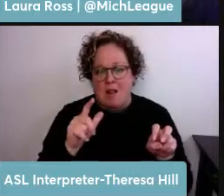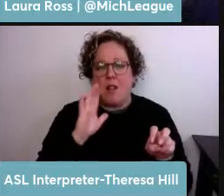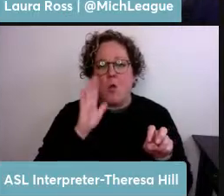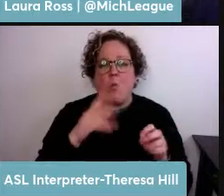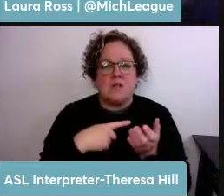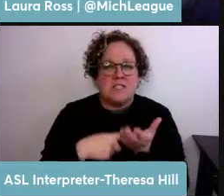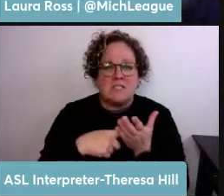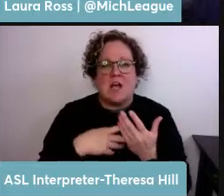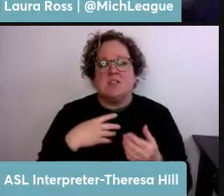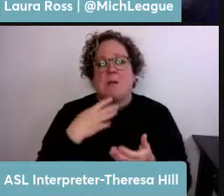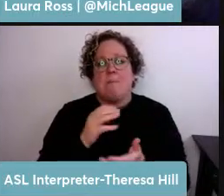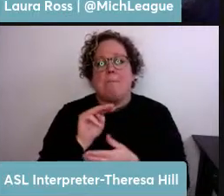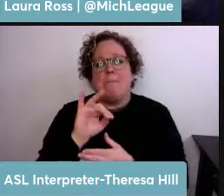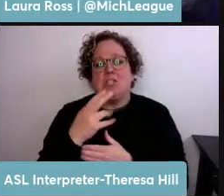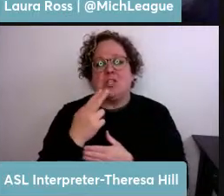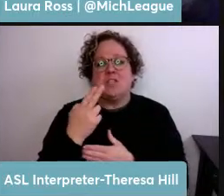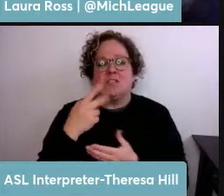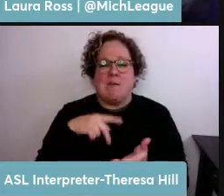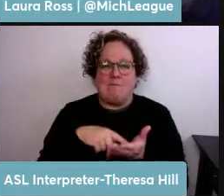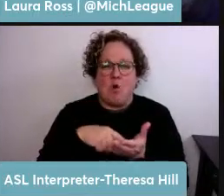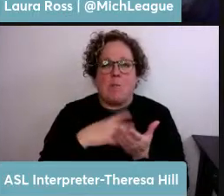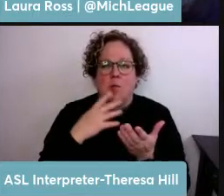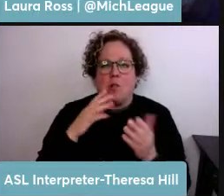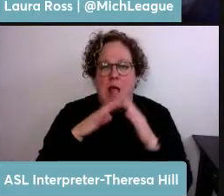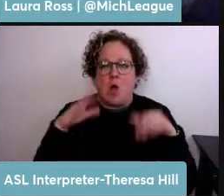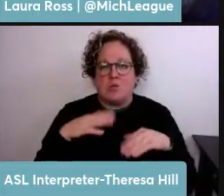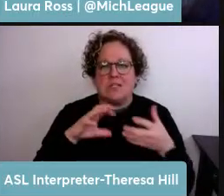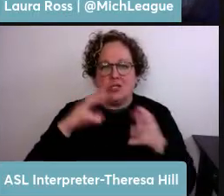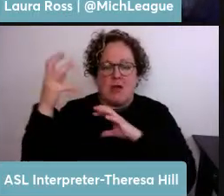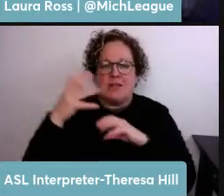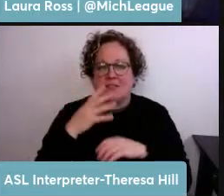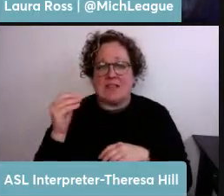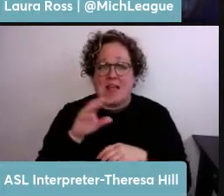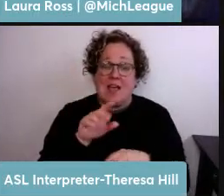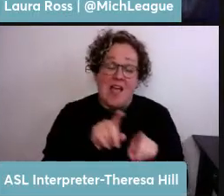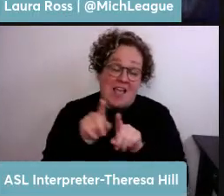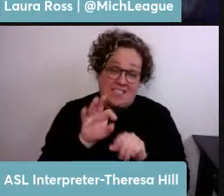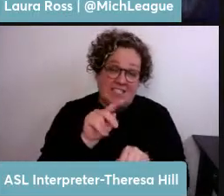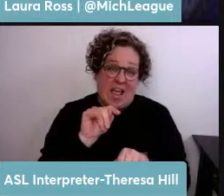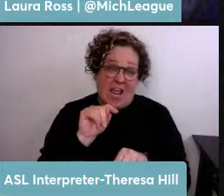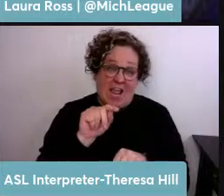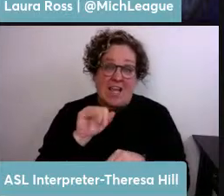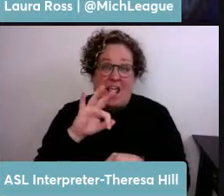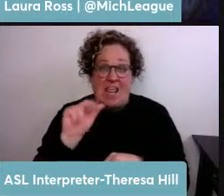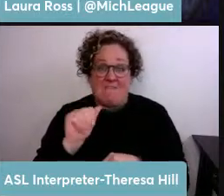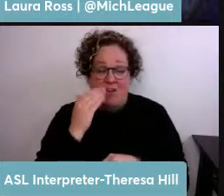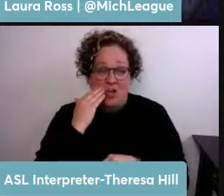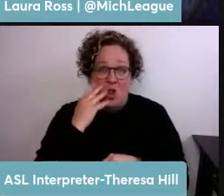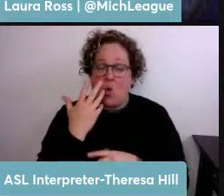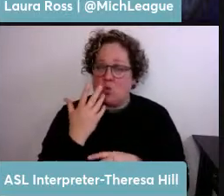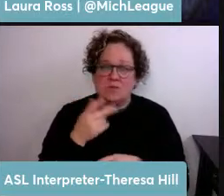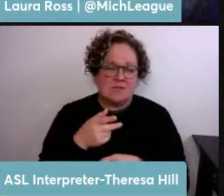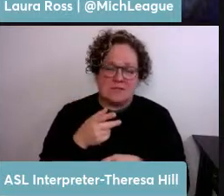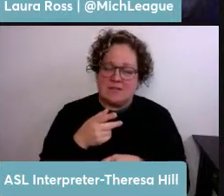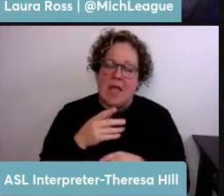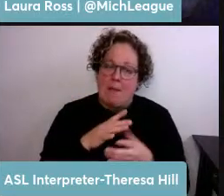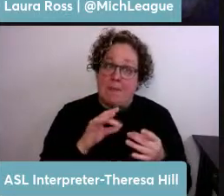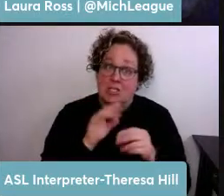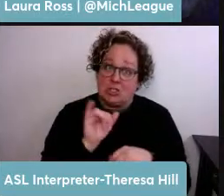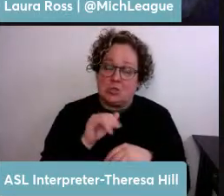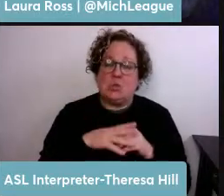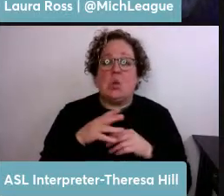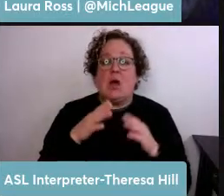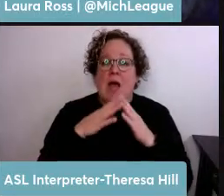affordable housing crisis. And, you know, as Taifa knows and mentioned too, you know, housing is such a foundation